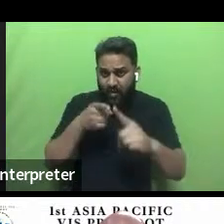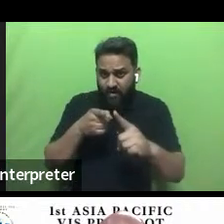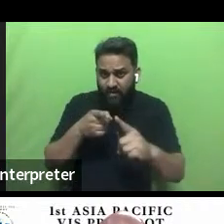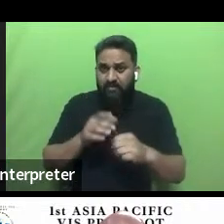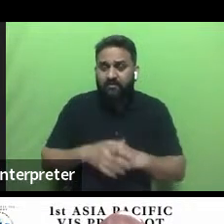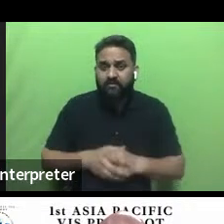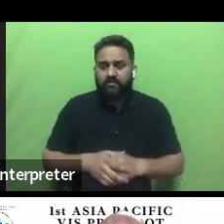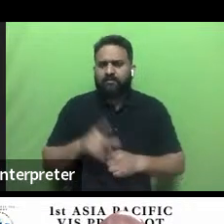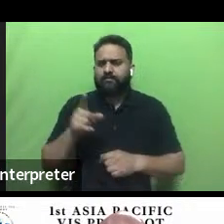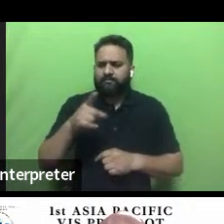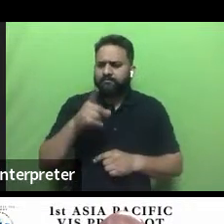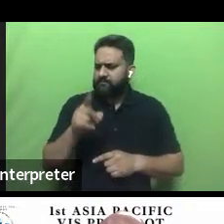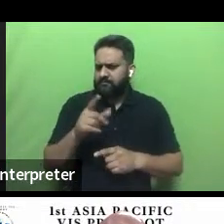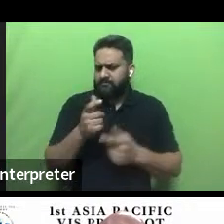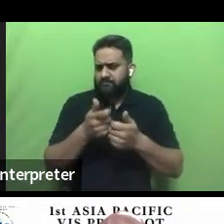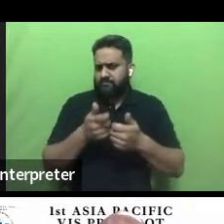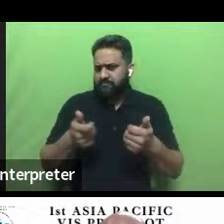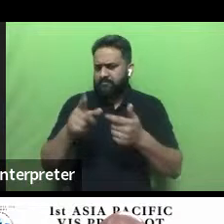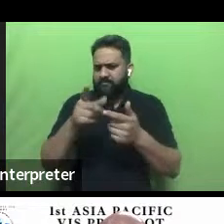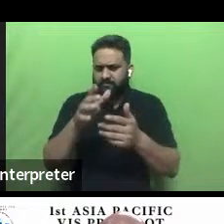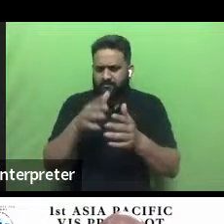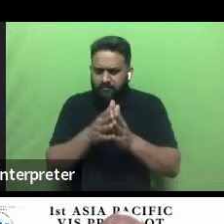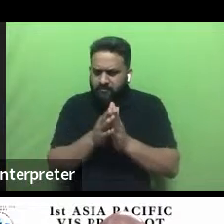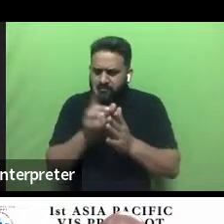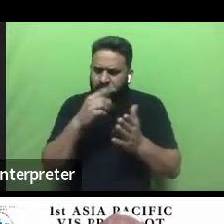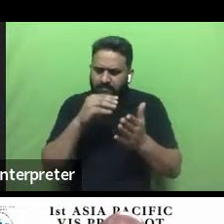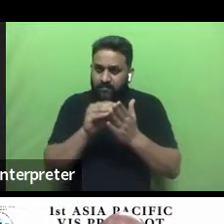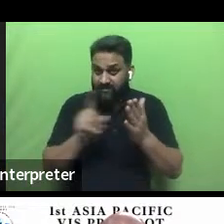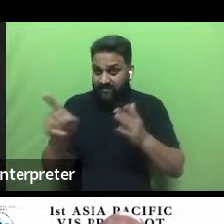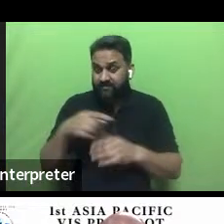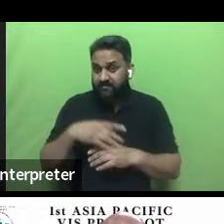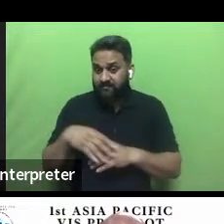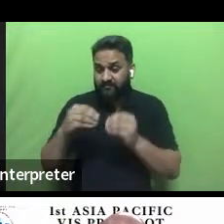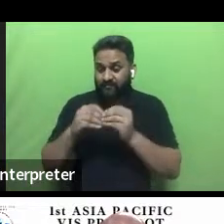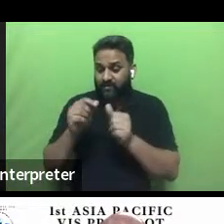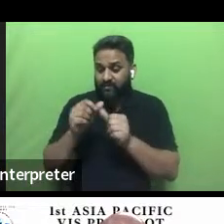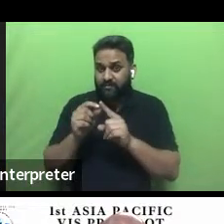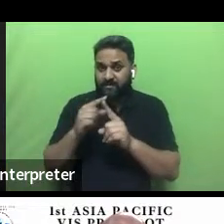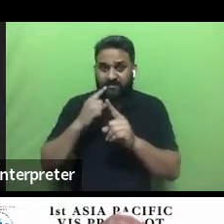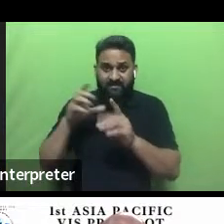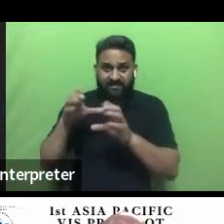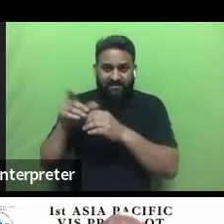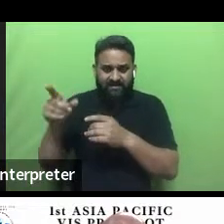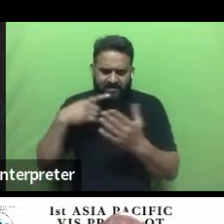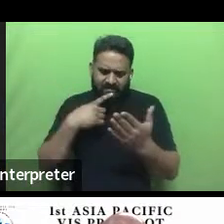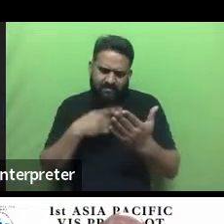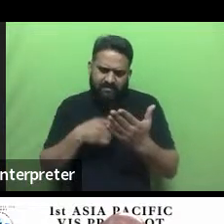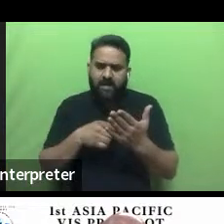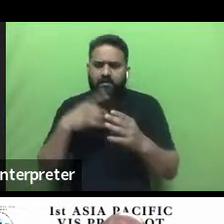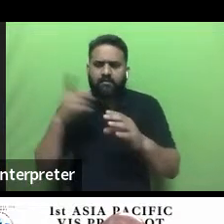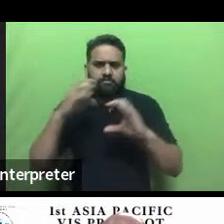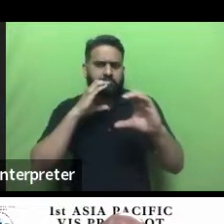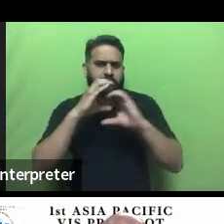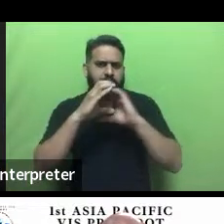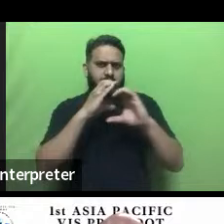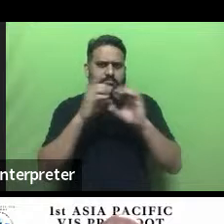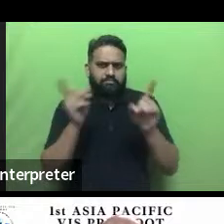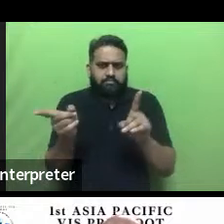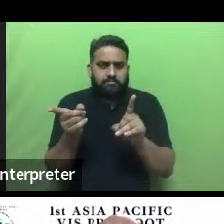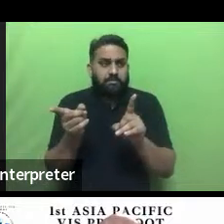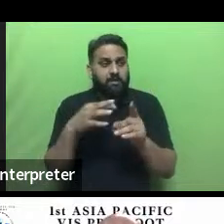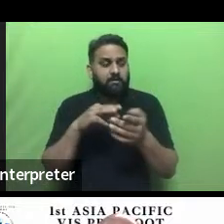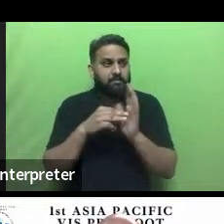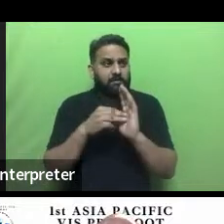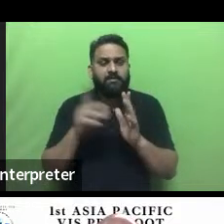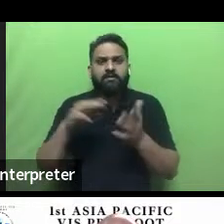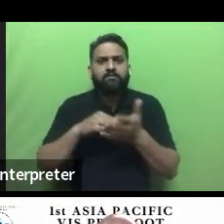be noted that members of tribunal that Ms. Bhupati, through both statement and conduct, had communicated that she did not intend